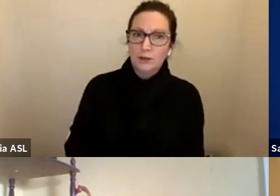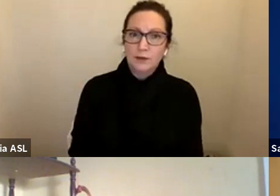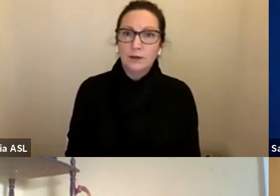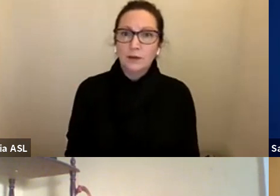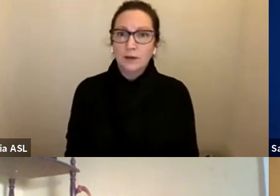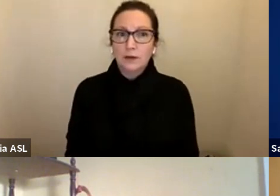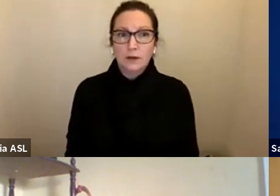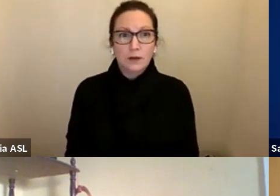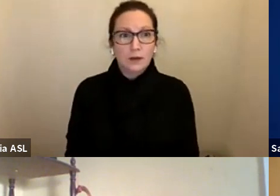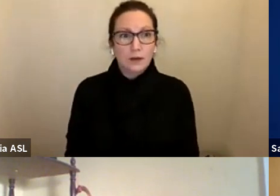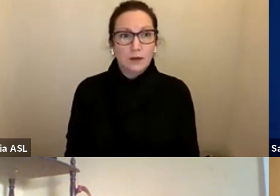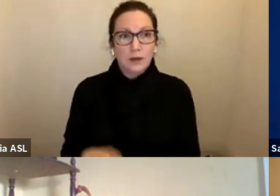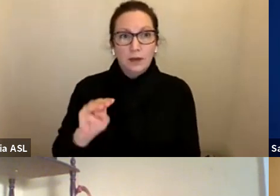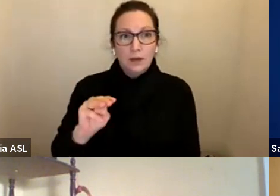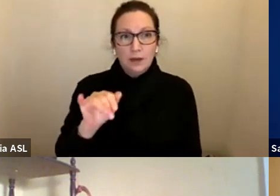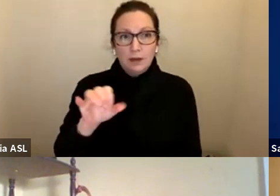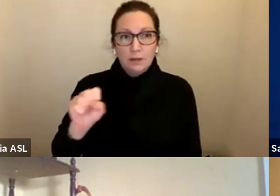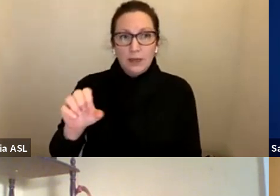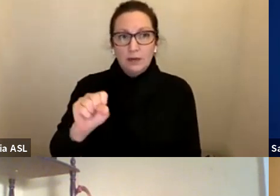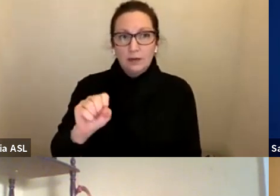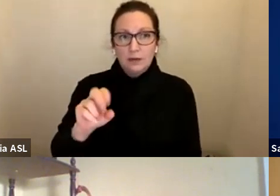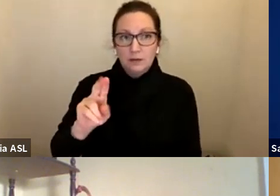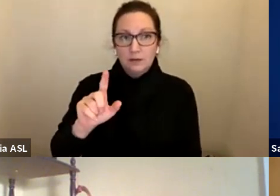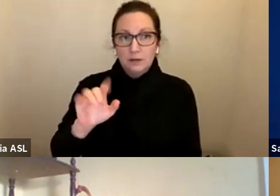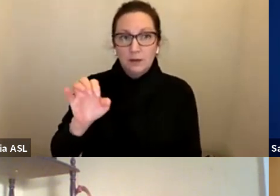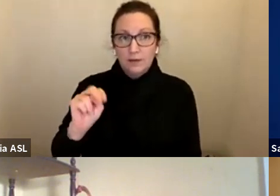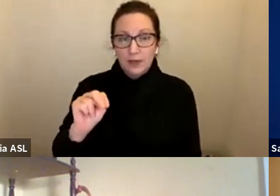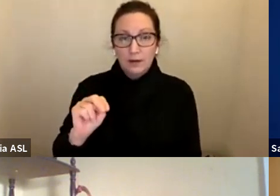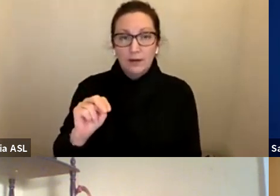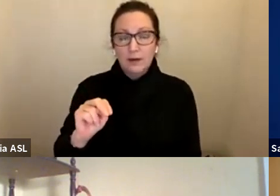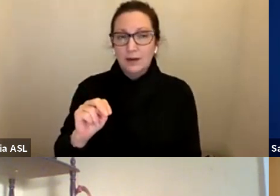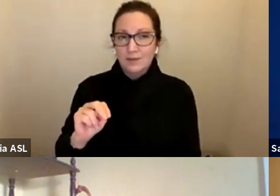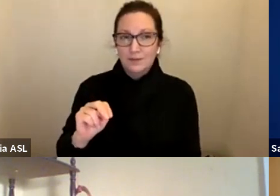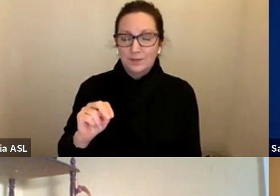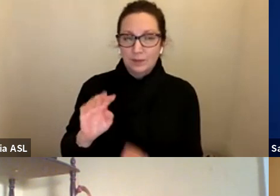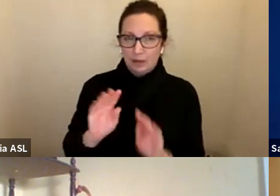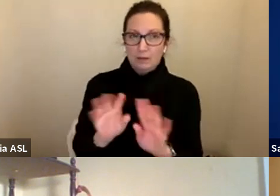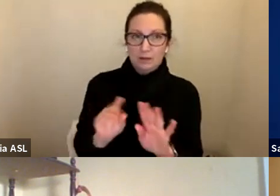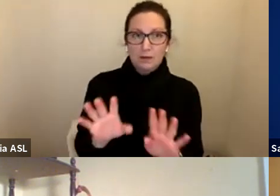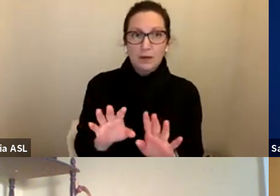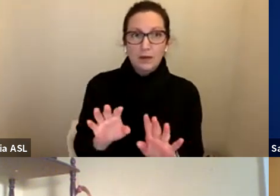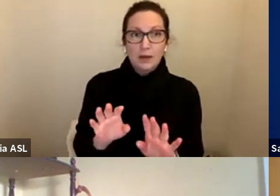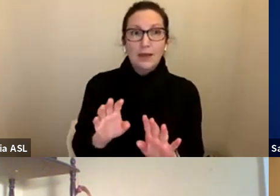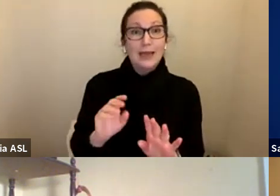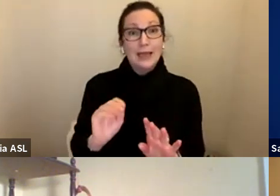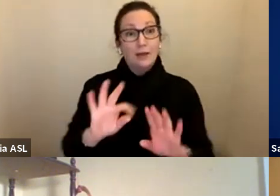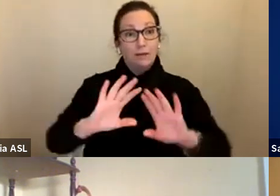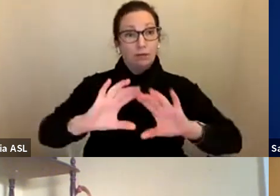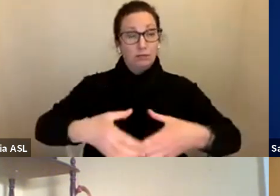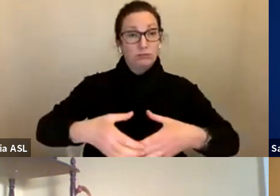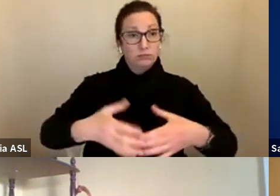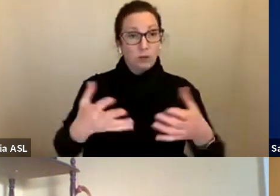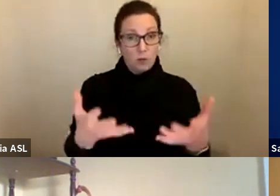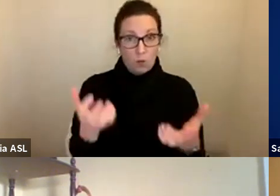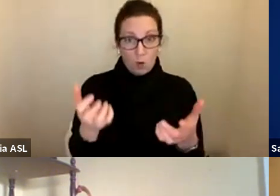I think what Ms. Parvex was suggesting is that we could, if the body was so inclined, we could